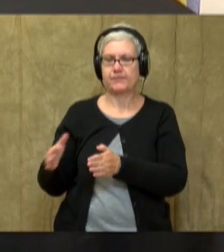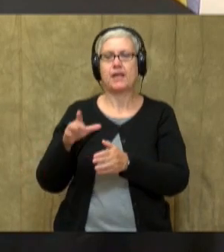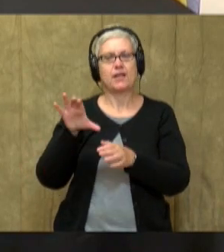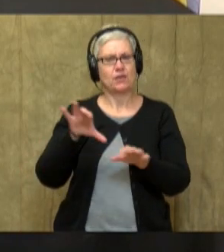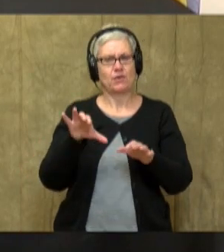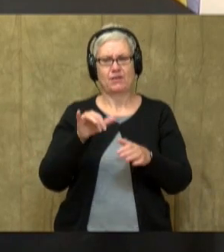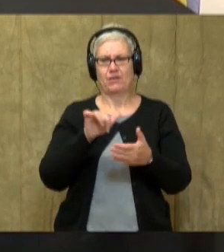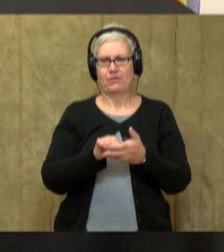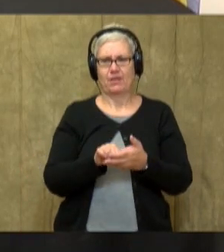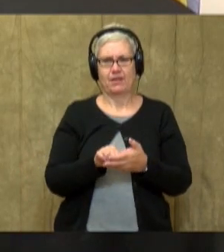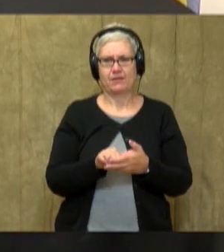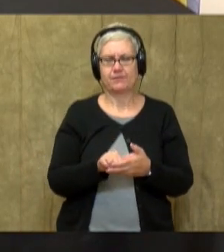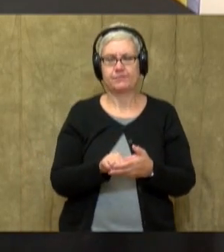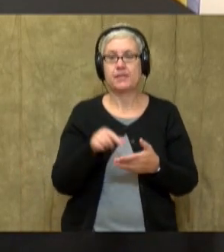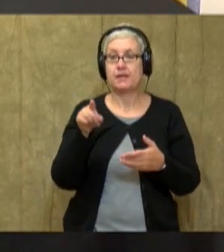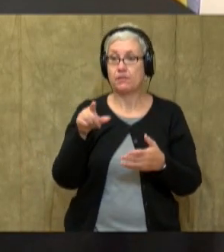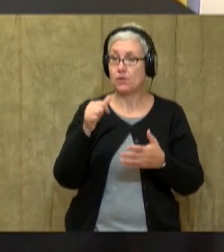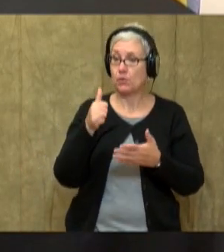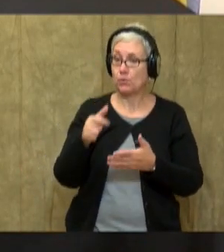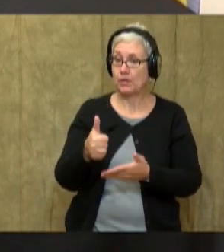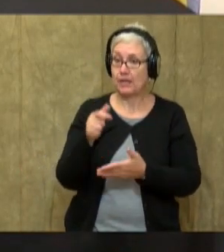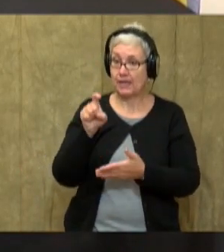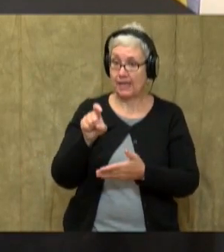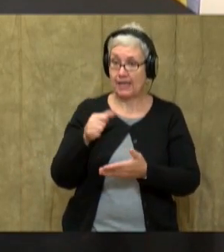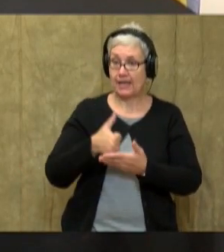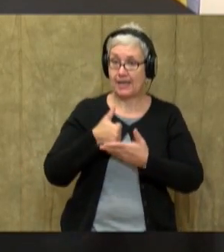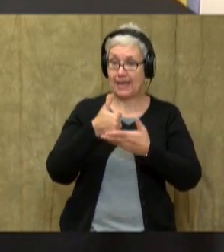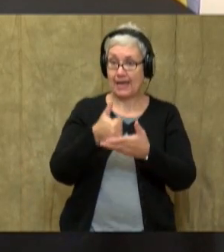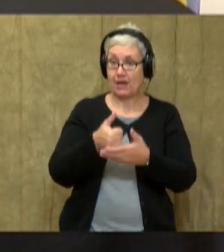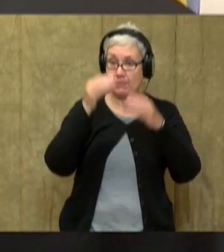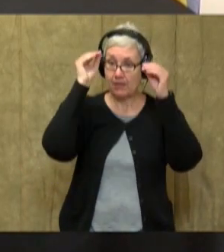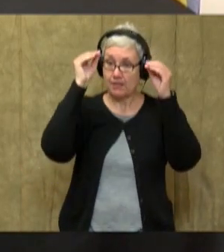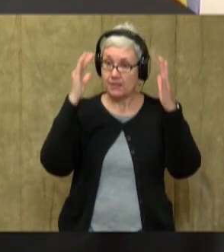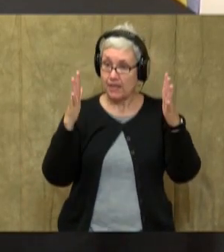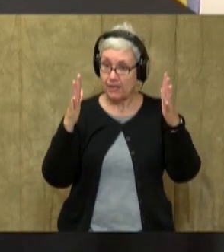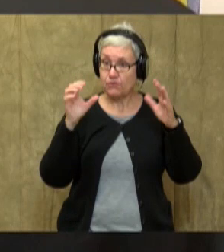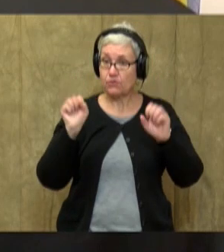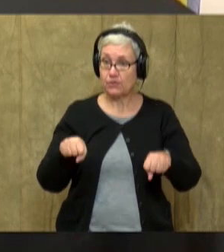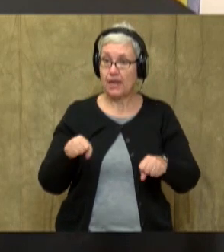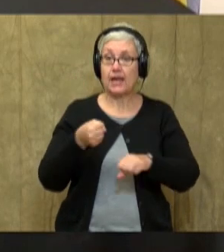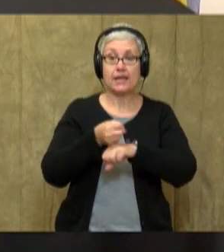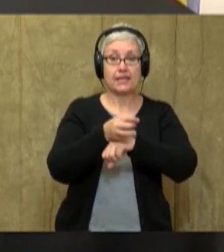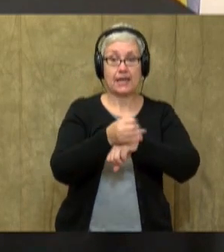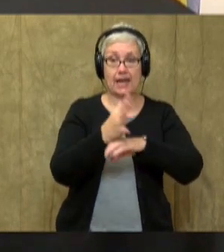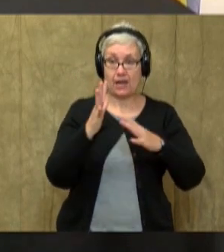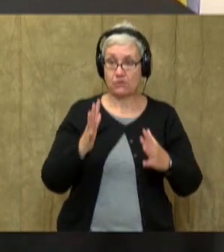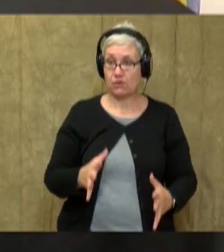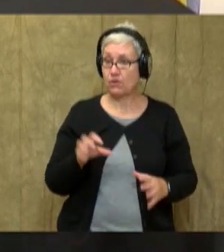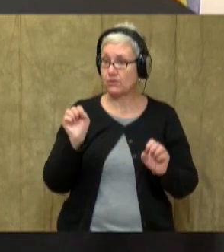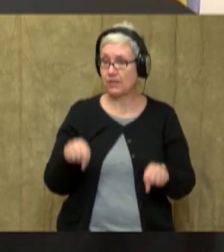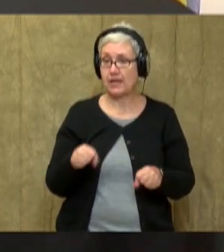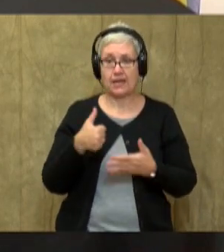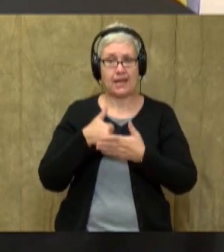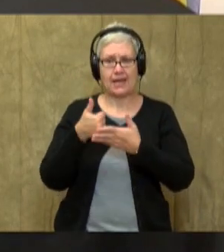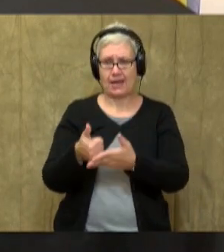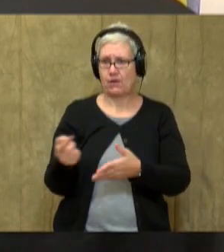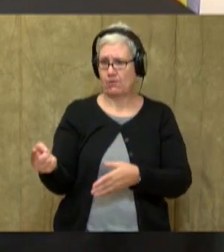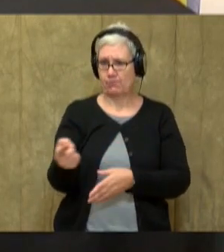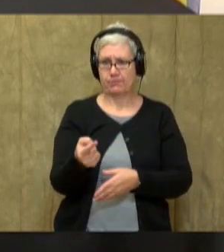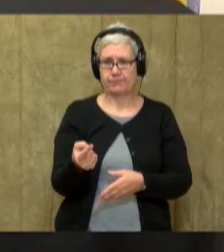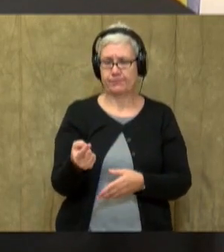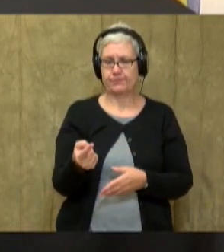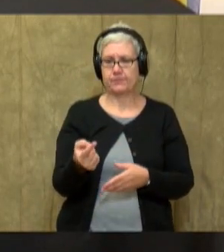do that. If you need some assistance with it, know that your teachers are there to help. Your counselors are there to help. So just reach out